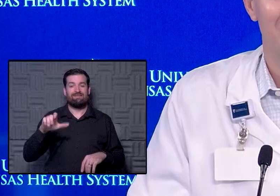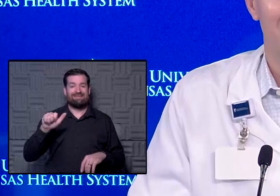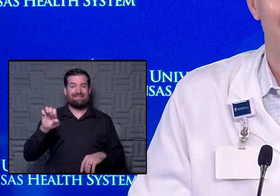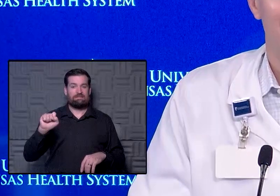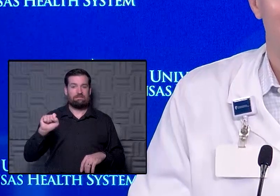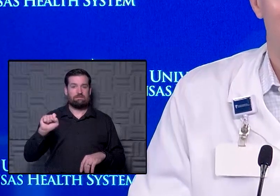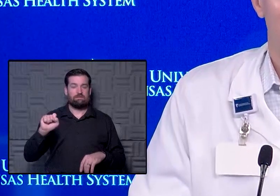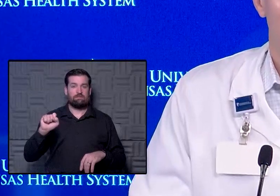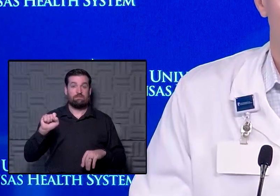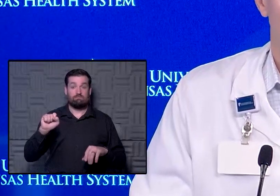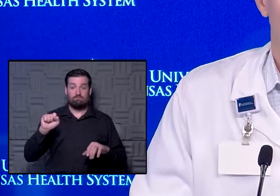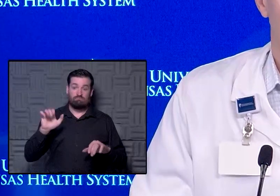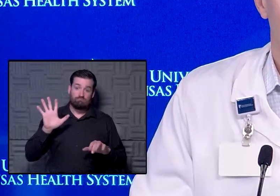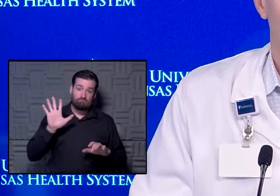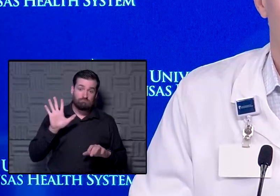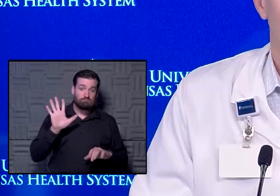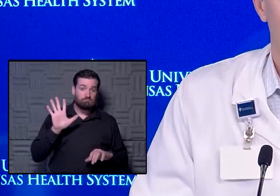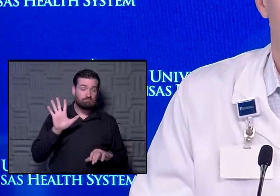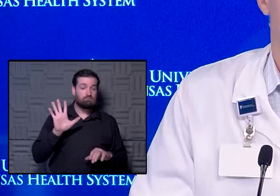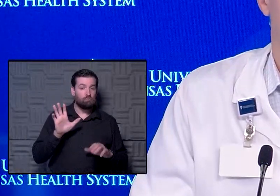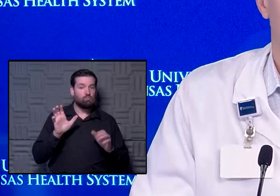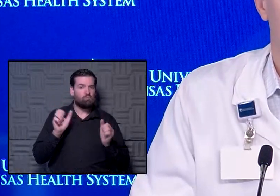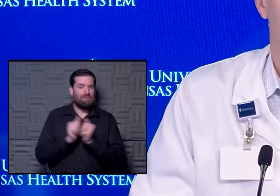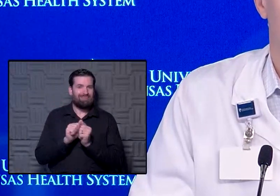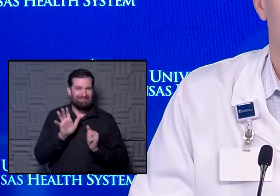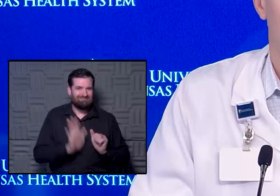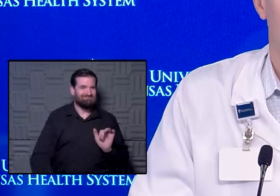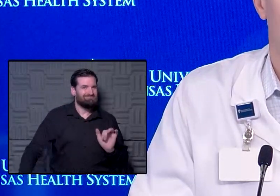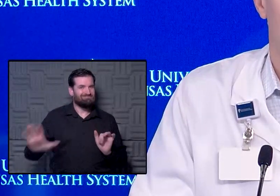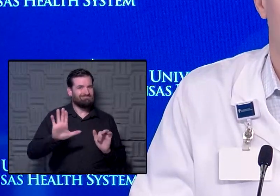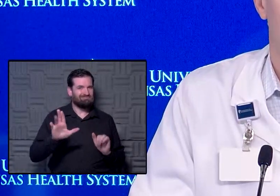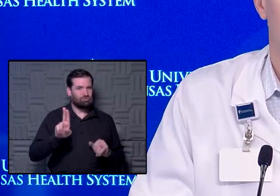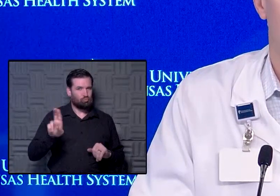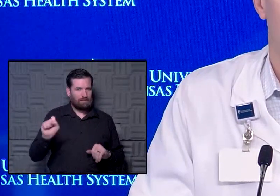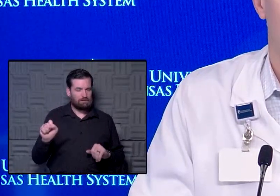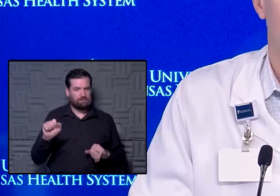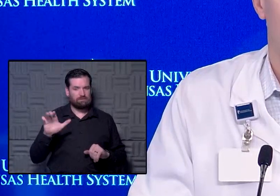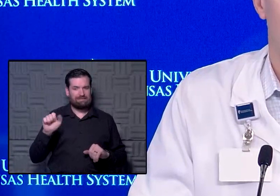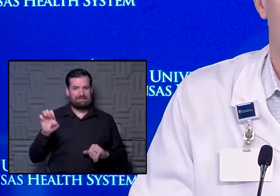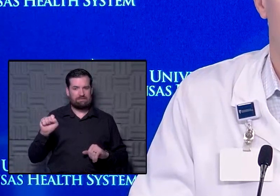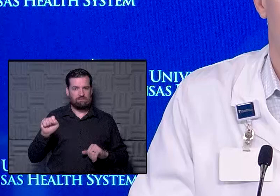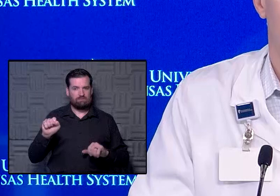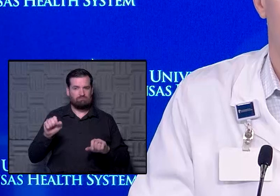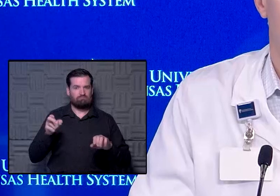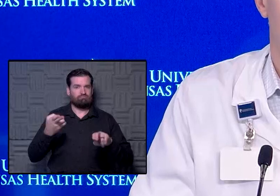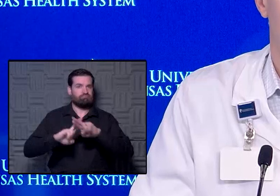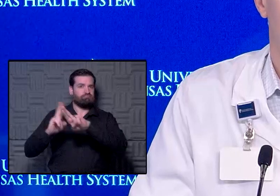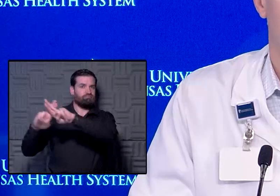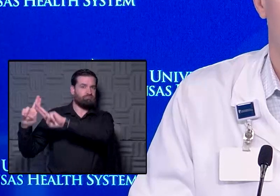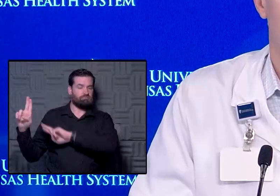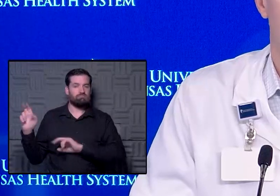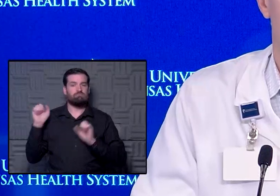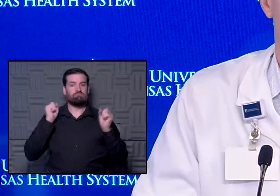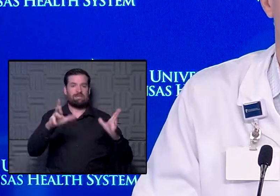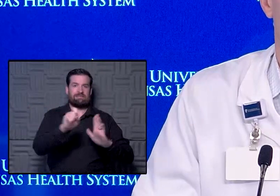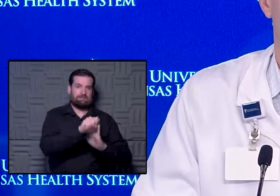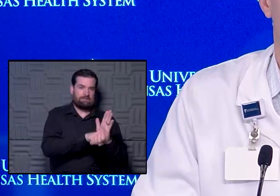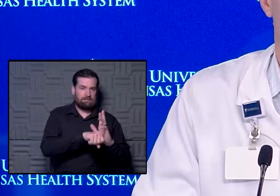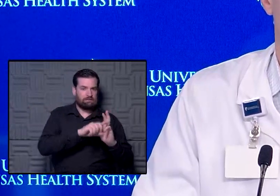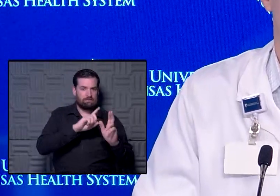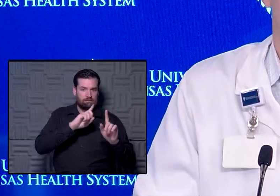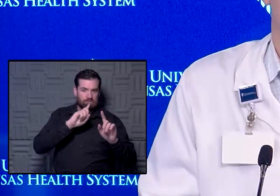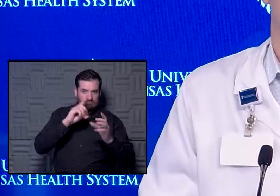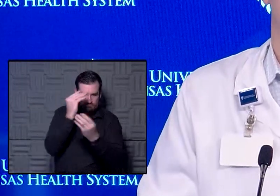rising sharply across the country? With COVID cases rising sharply across the country, a number of states are starting to report capacity